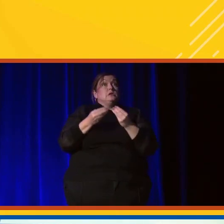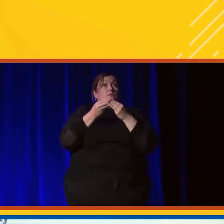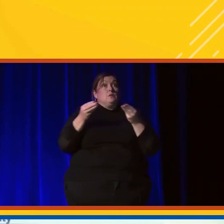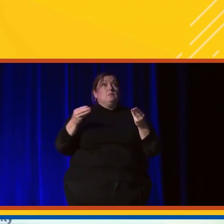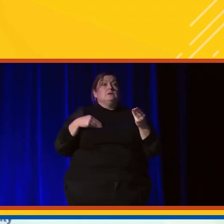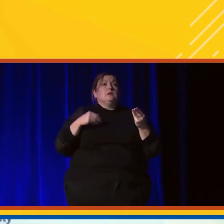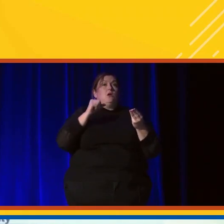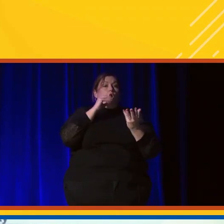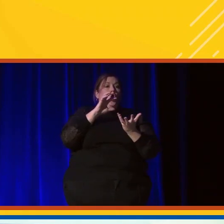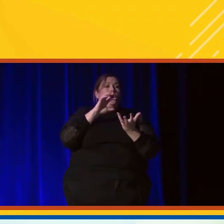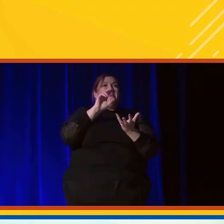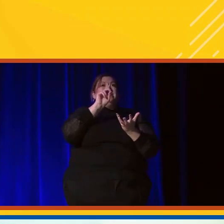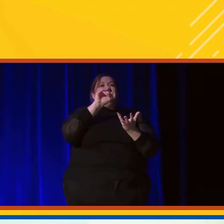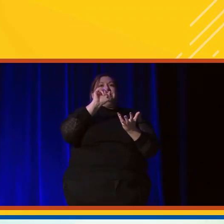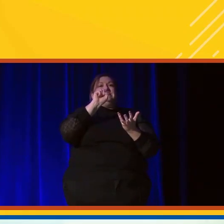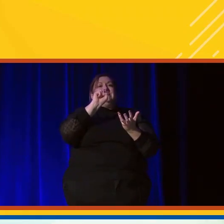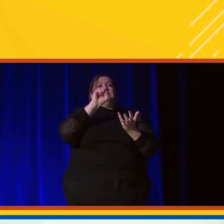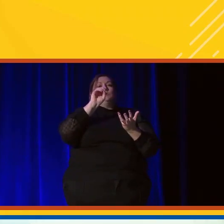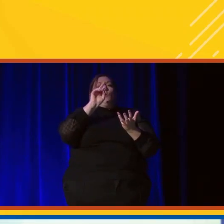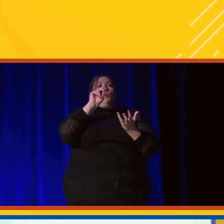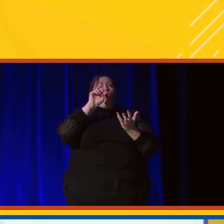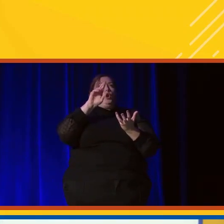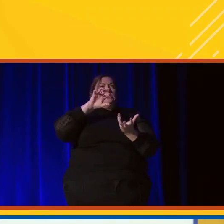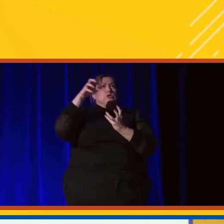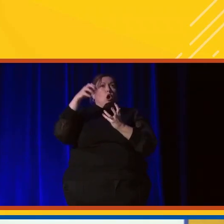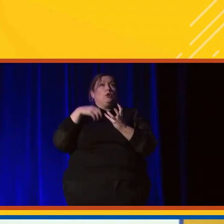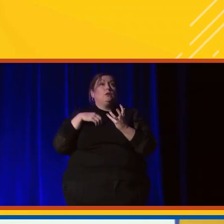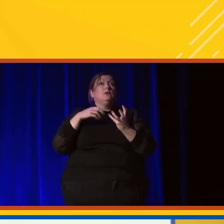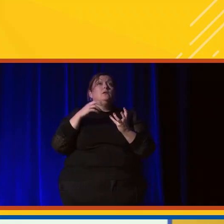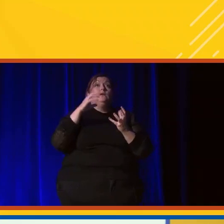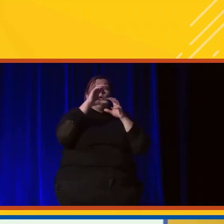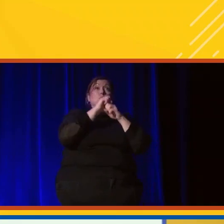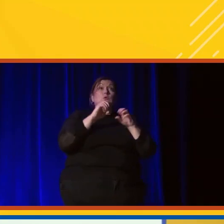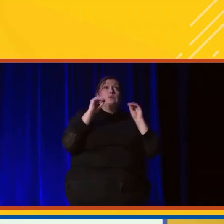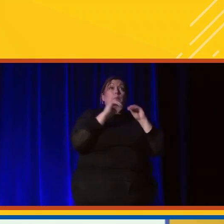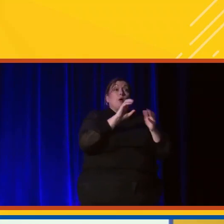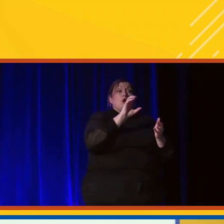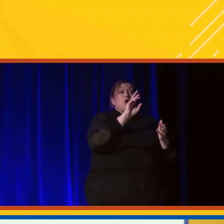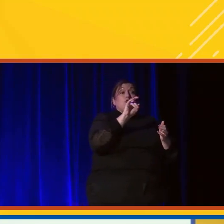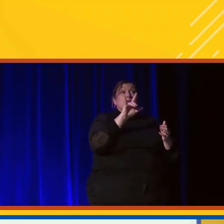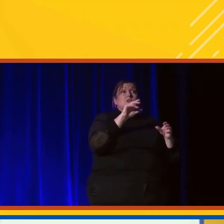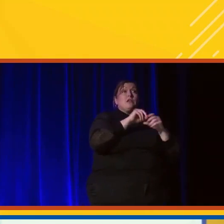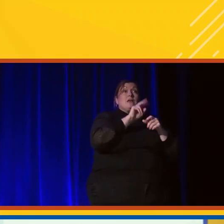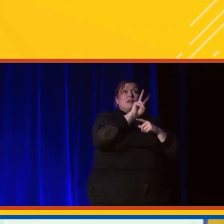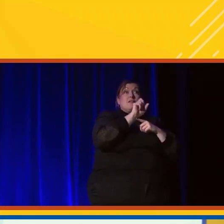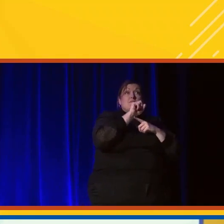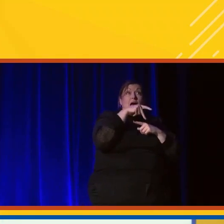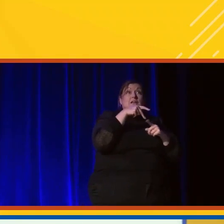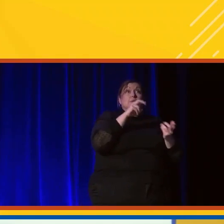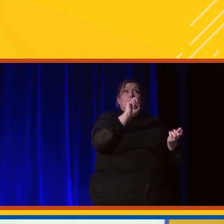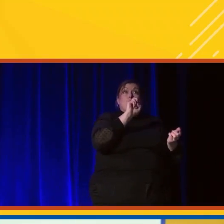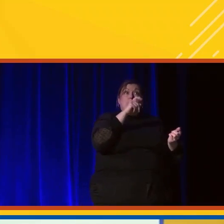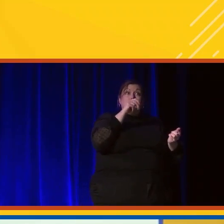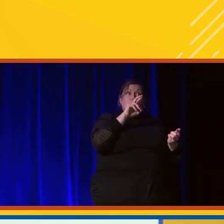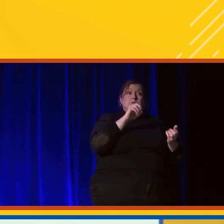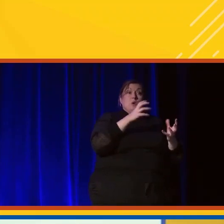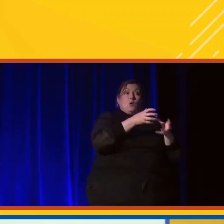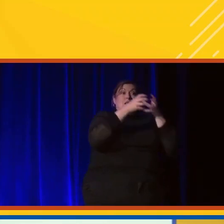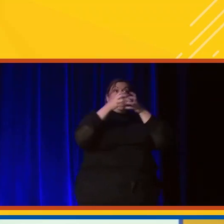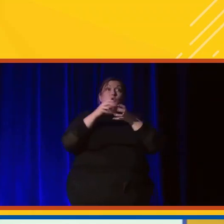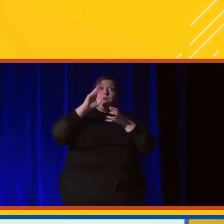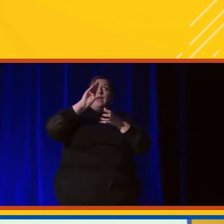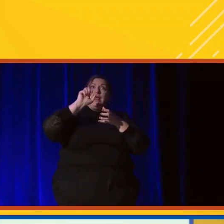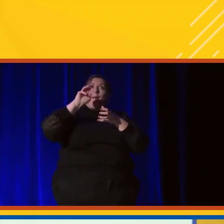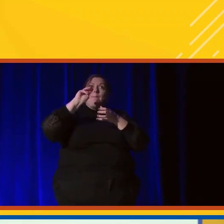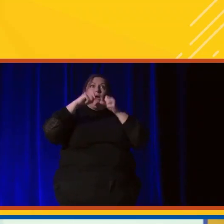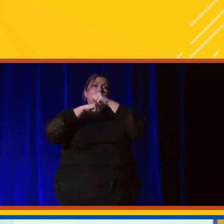are disordered. So if you've ever been used to like putting a crystal structure into VASP or quantum espresso and getting out a band structure, you